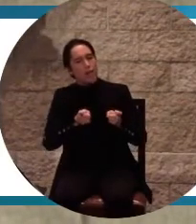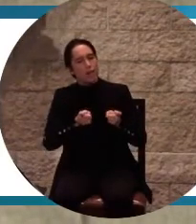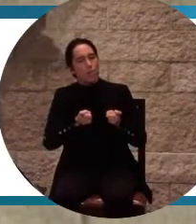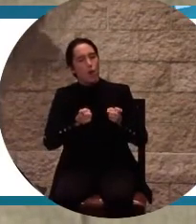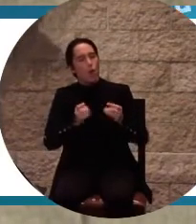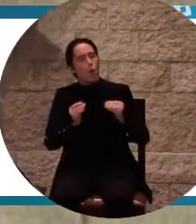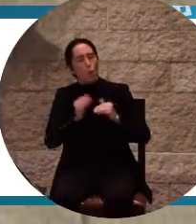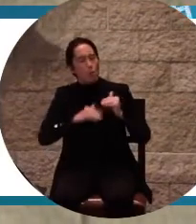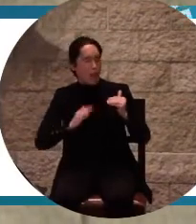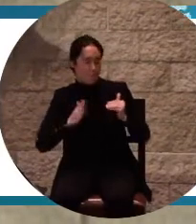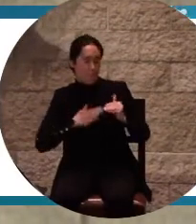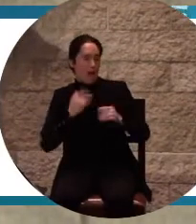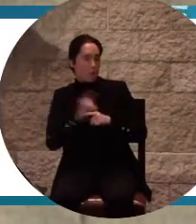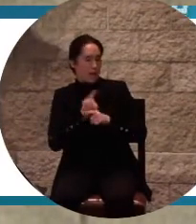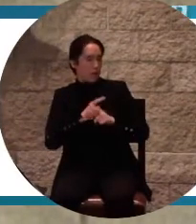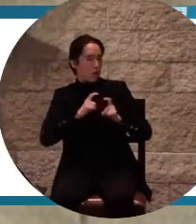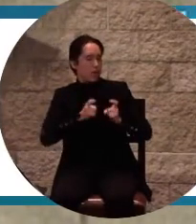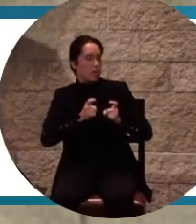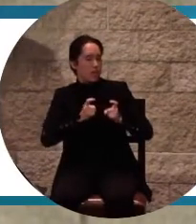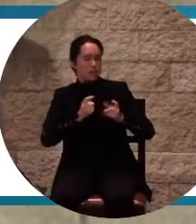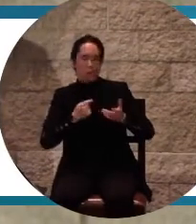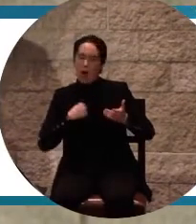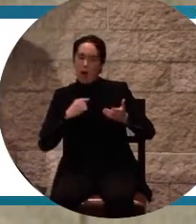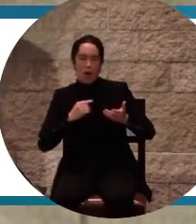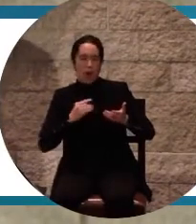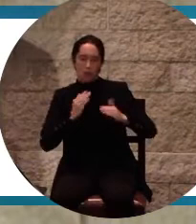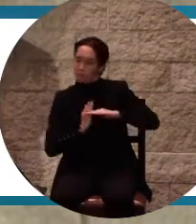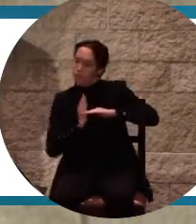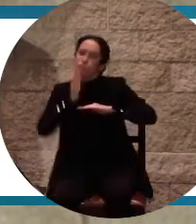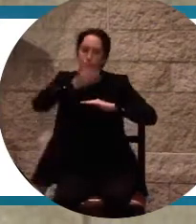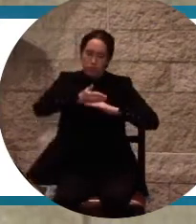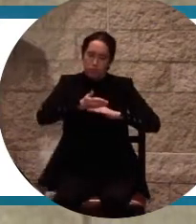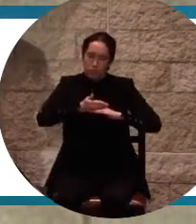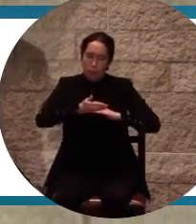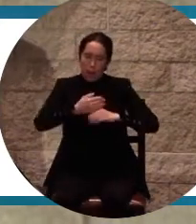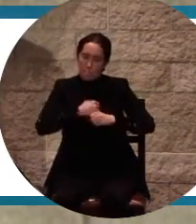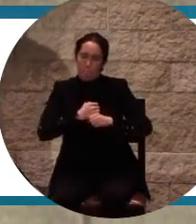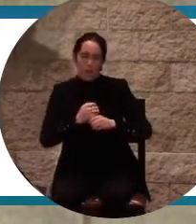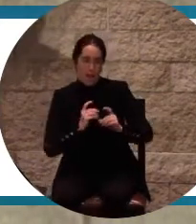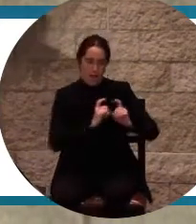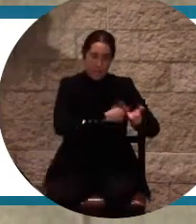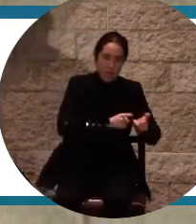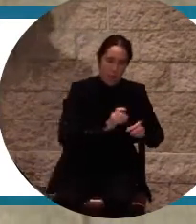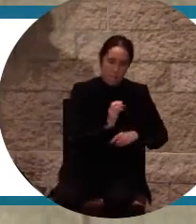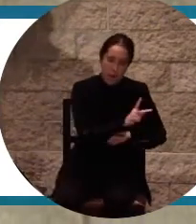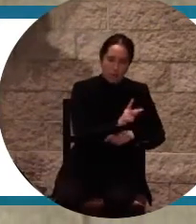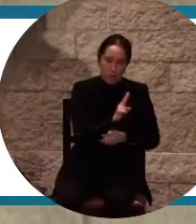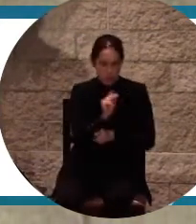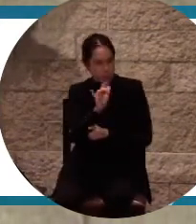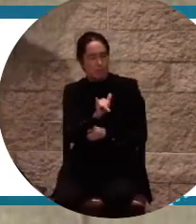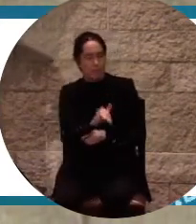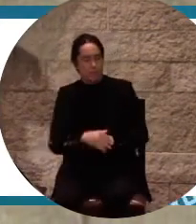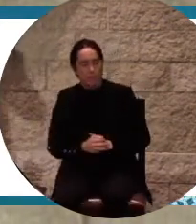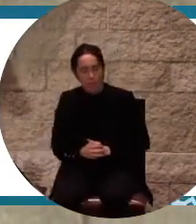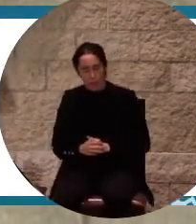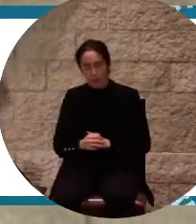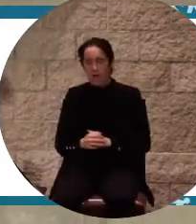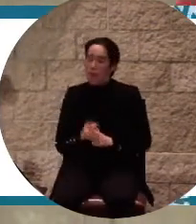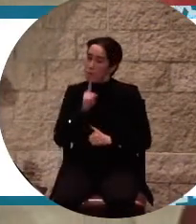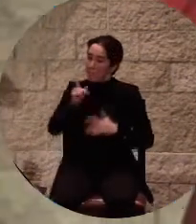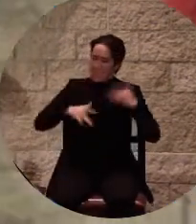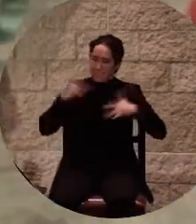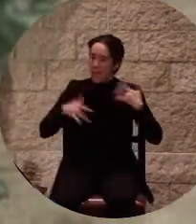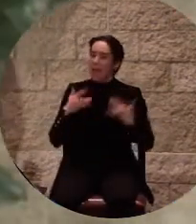tonight, Lori, everyone is giving over and above, and I want to give back. So we're really excited to be here. We